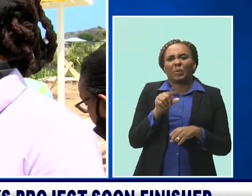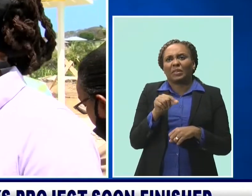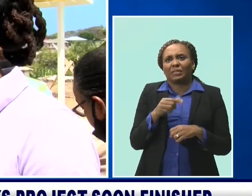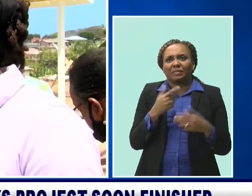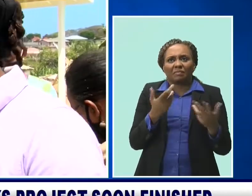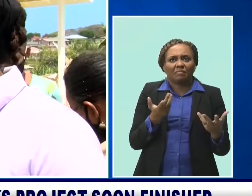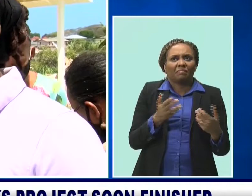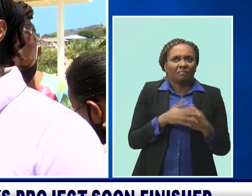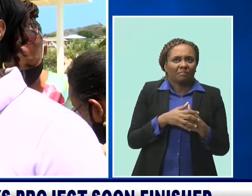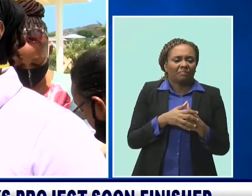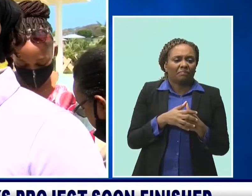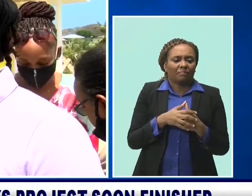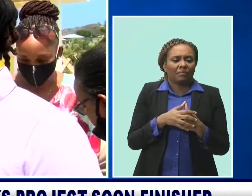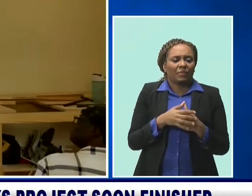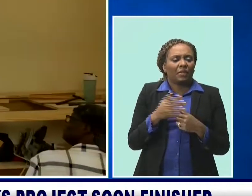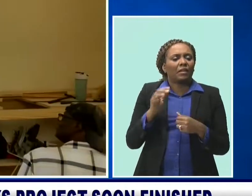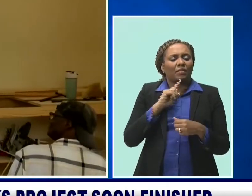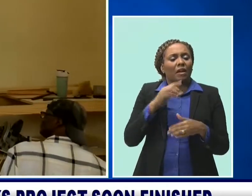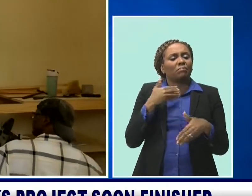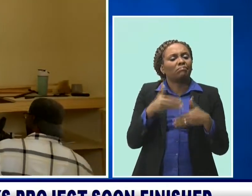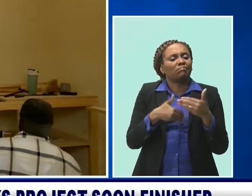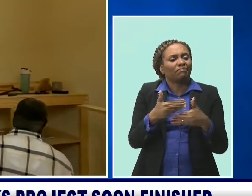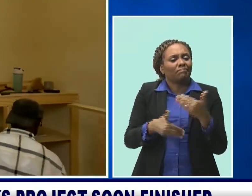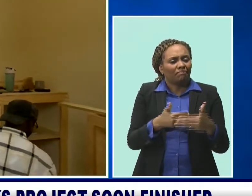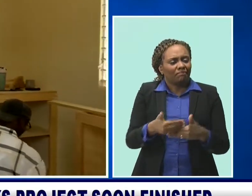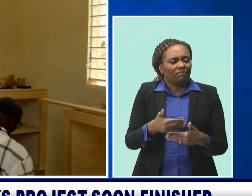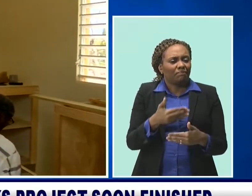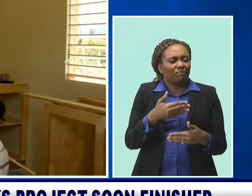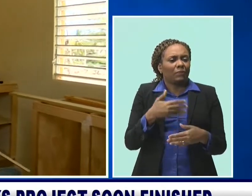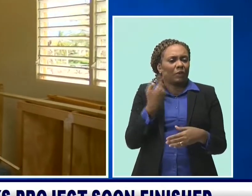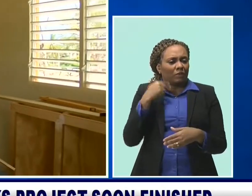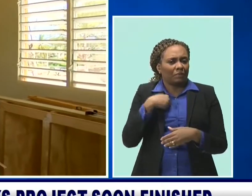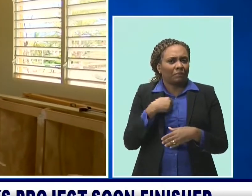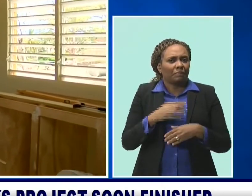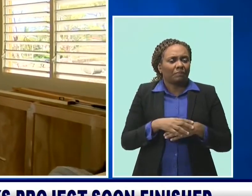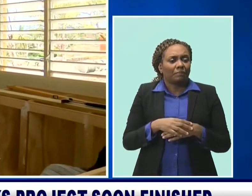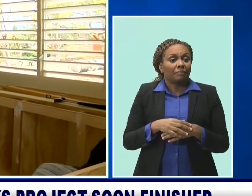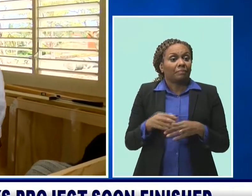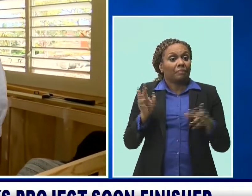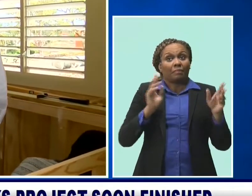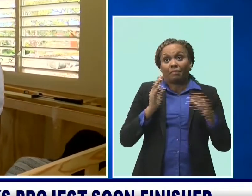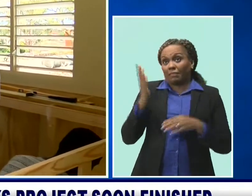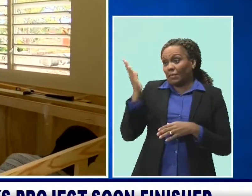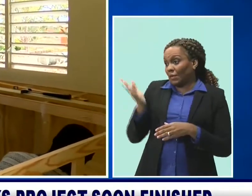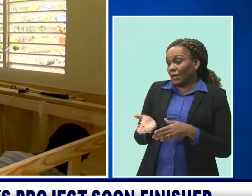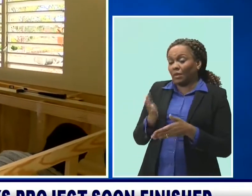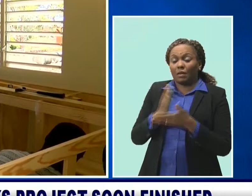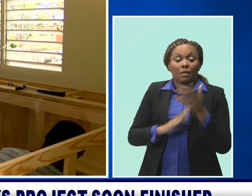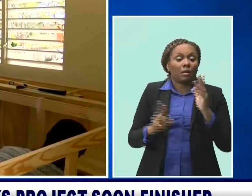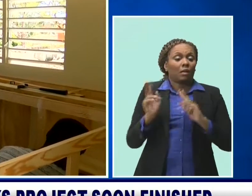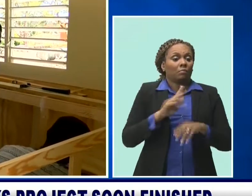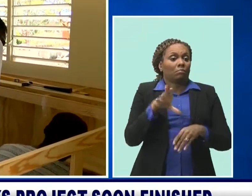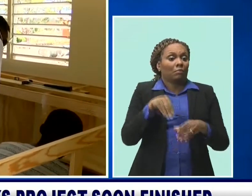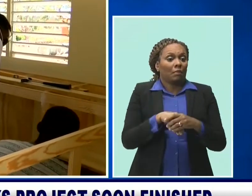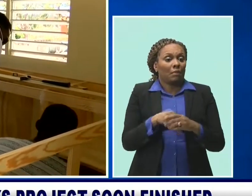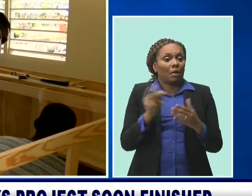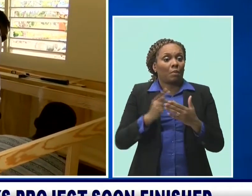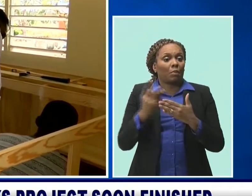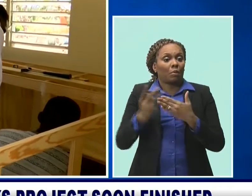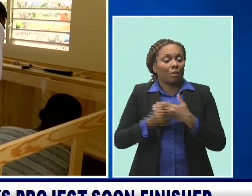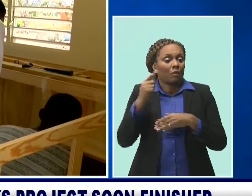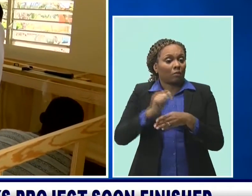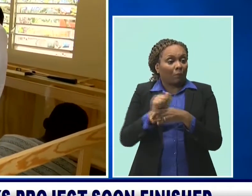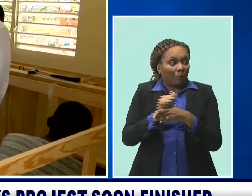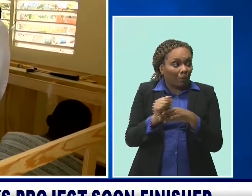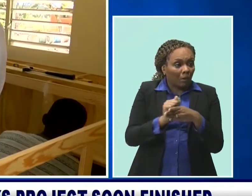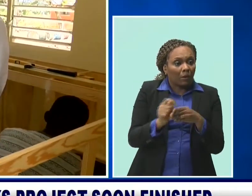at that is progress for me. Participants have already undergone training provided by the Youth Entrepreneurship Scheme. Efforts will